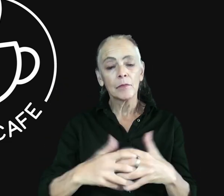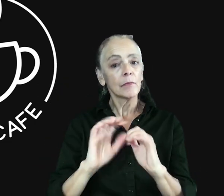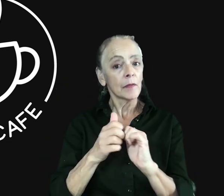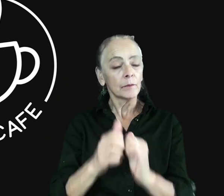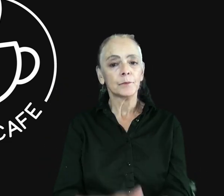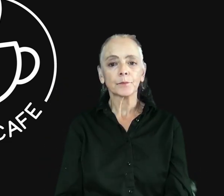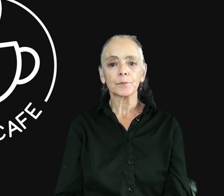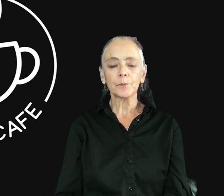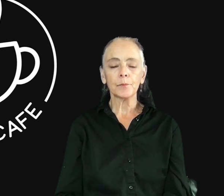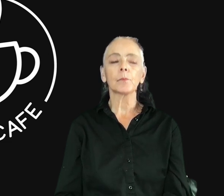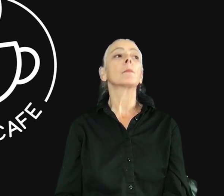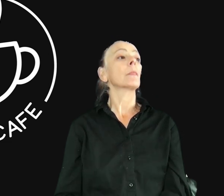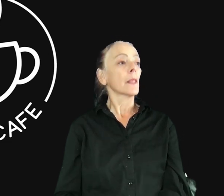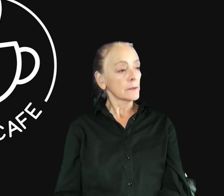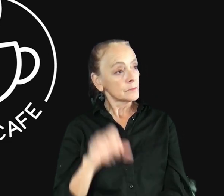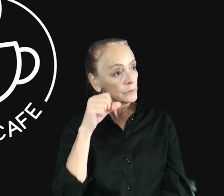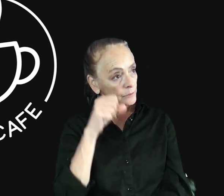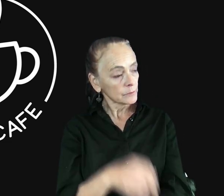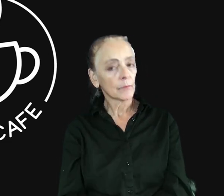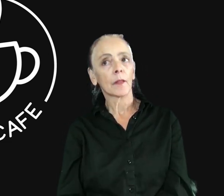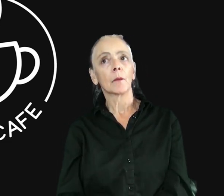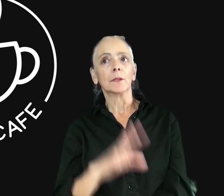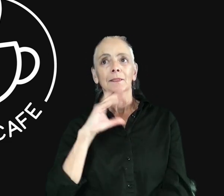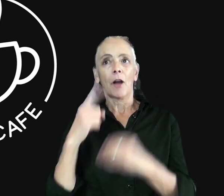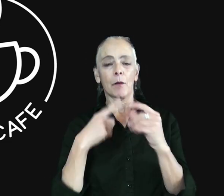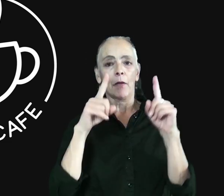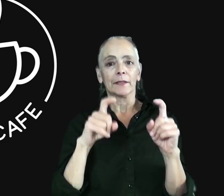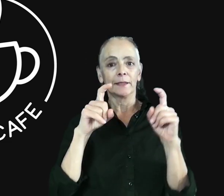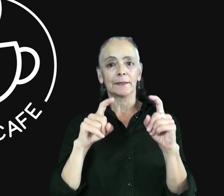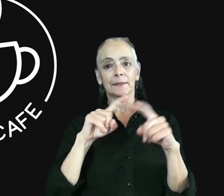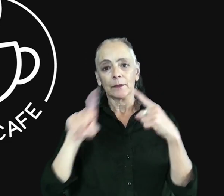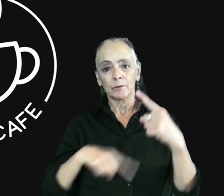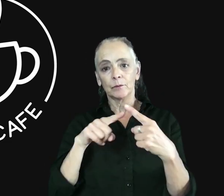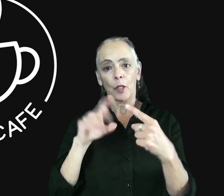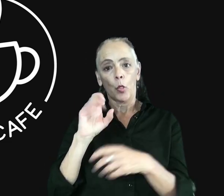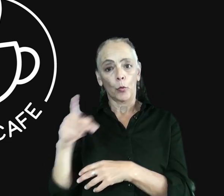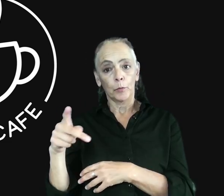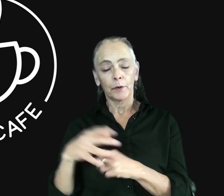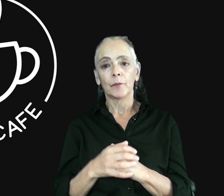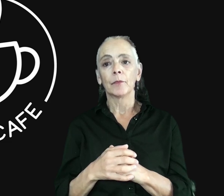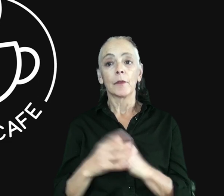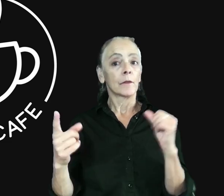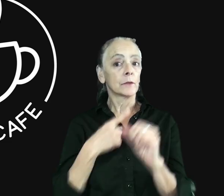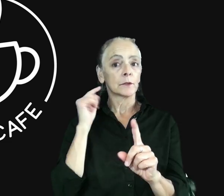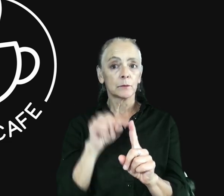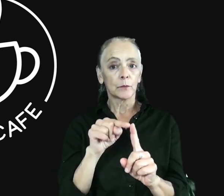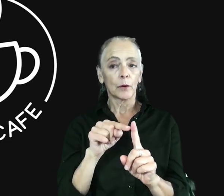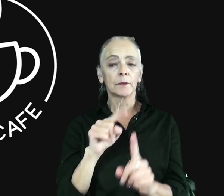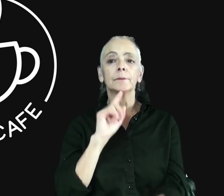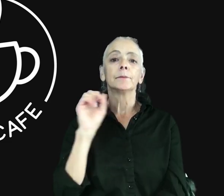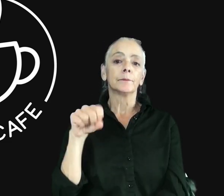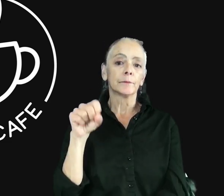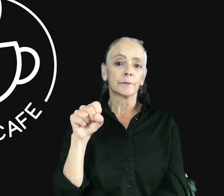yeah and since we are talking about the the the testing loop i think that uh yeah first point that we can bring is that uh yeah uh let's